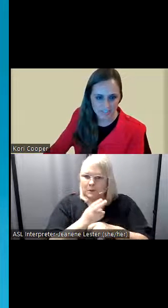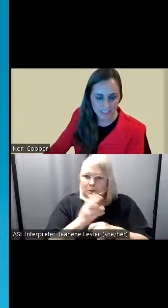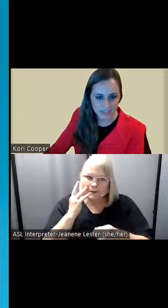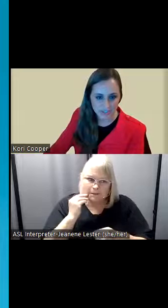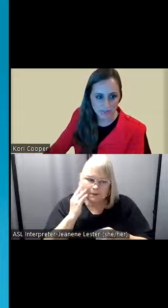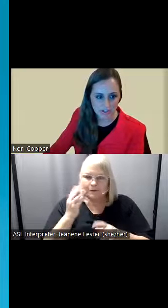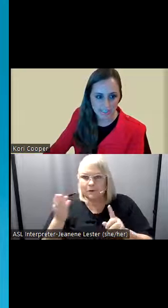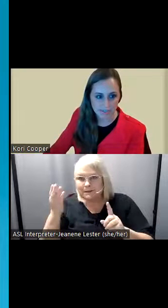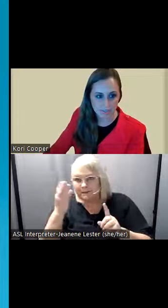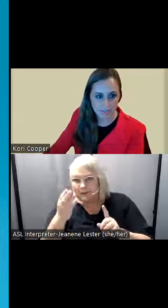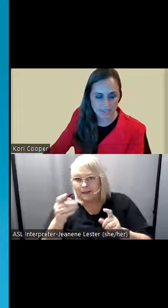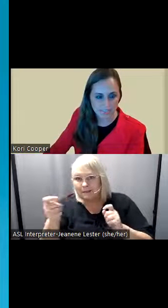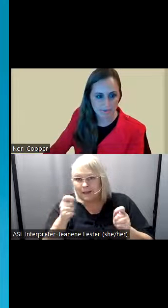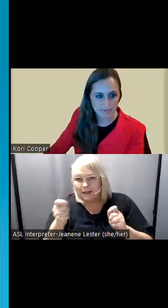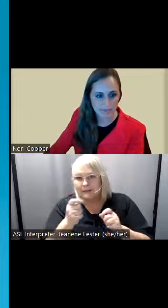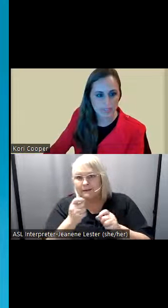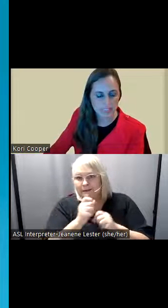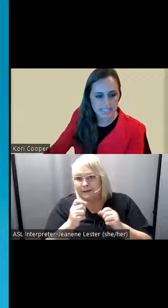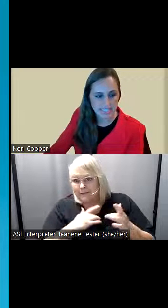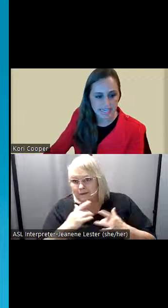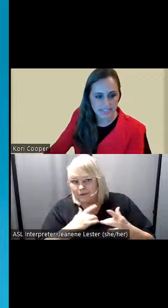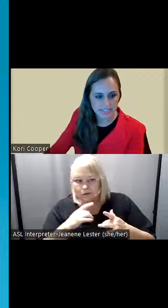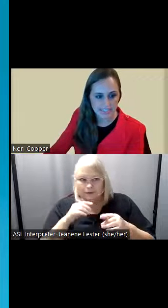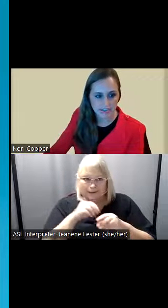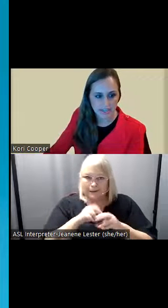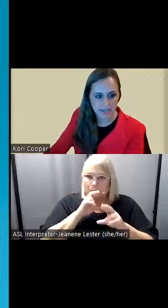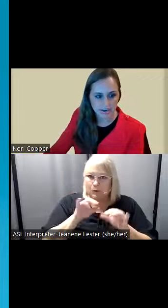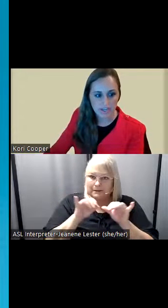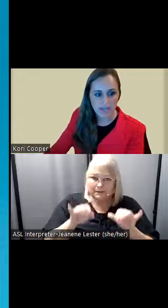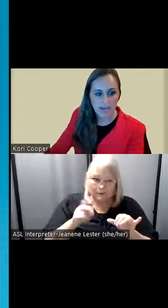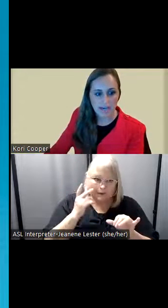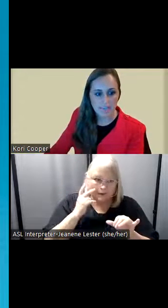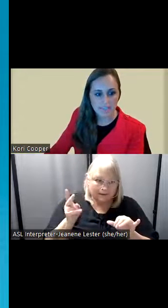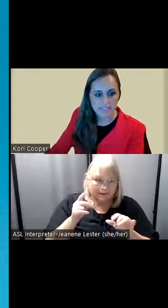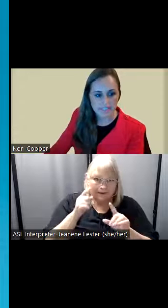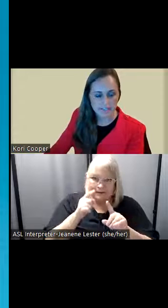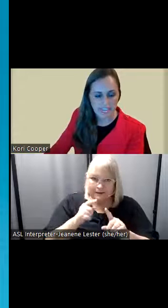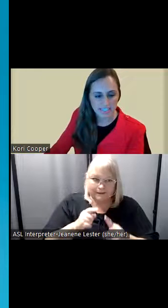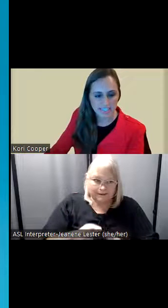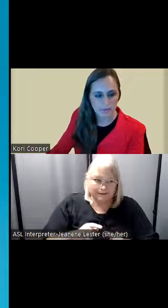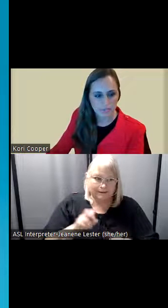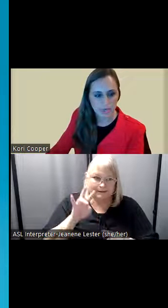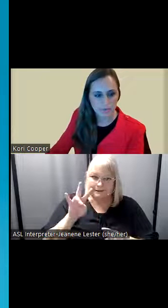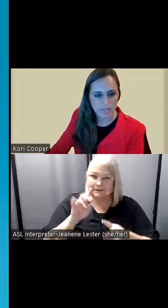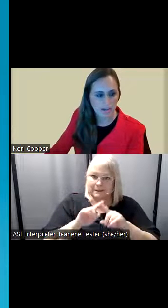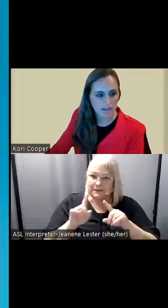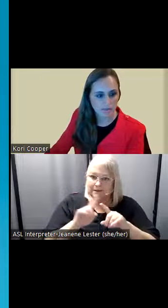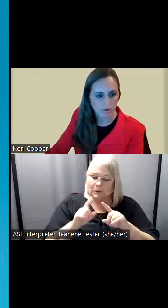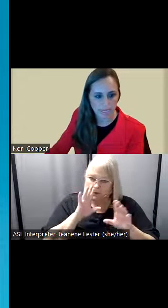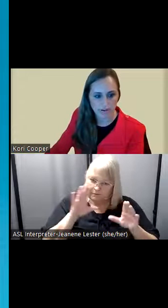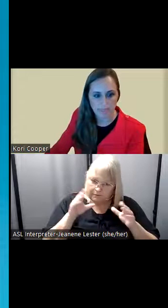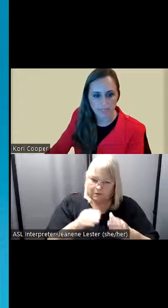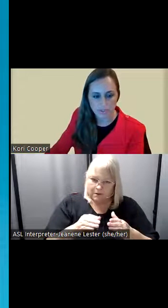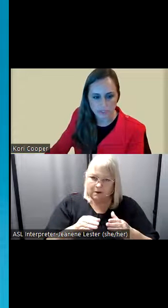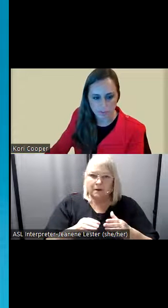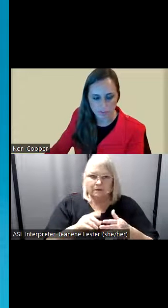safety events concerns within our incident reporting system. And you can see the tactics listed underneath here. The 7 different tactics that we're really honing in on: pour